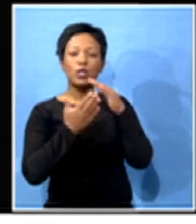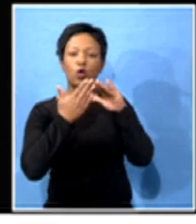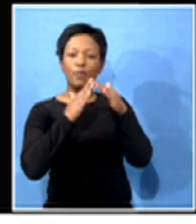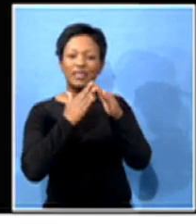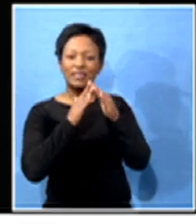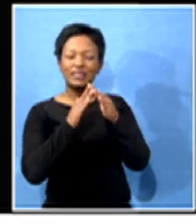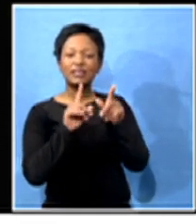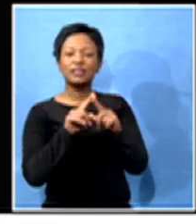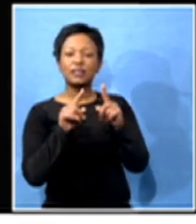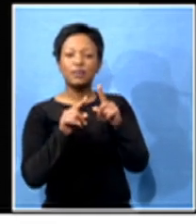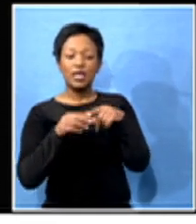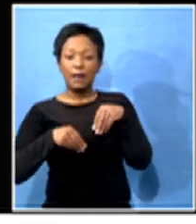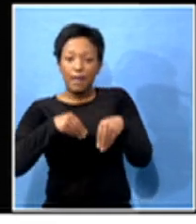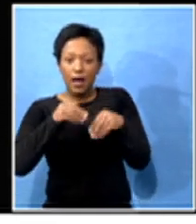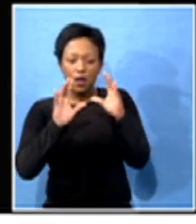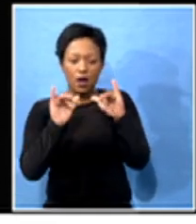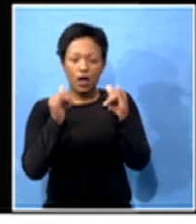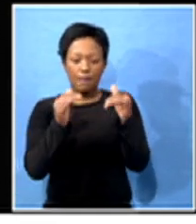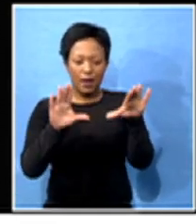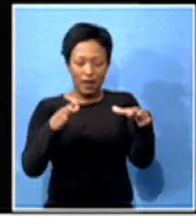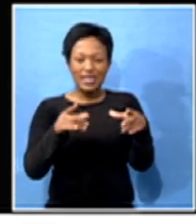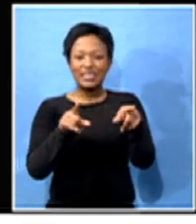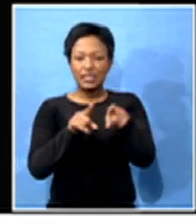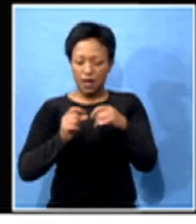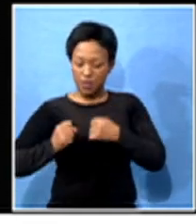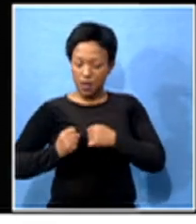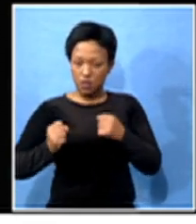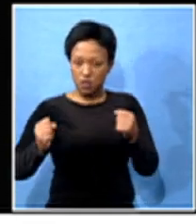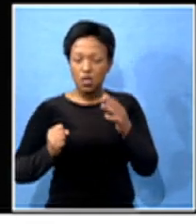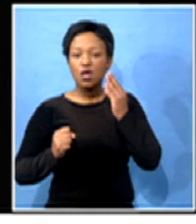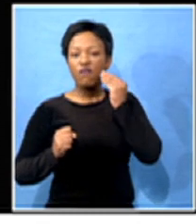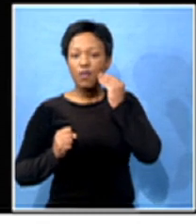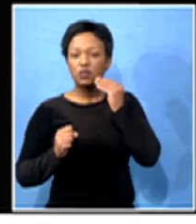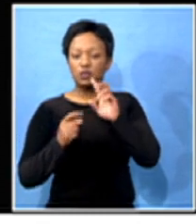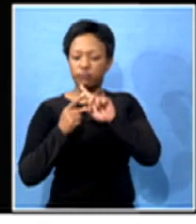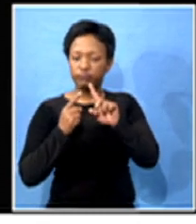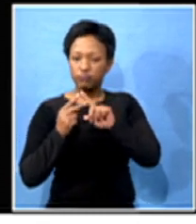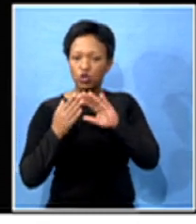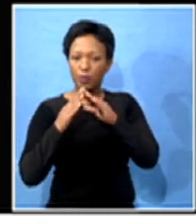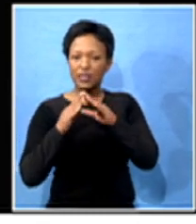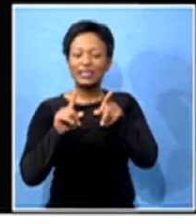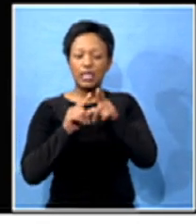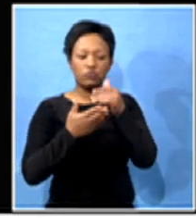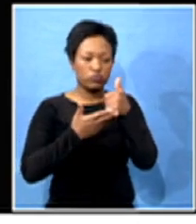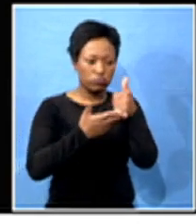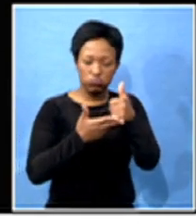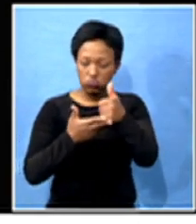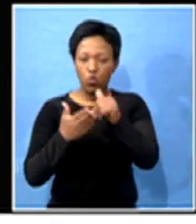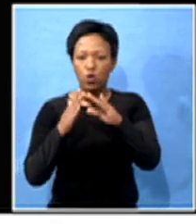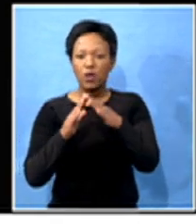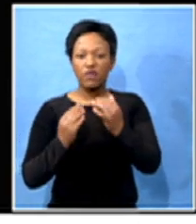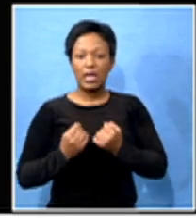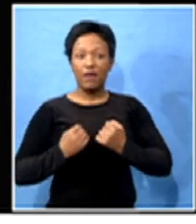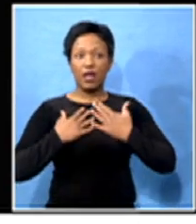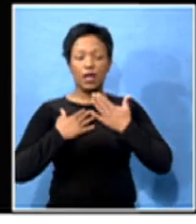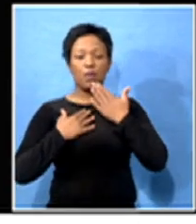and mining companies also to disclose information around communities and assist communities who are affected